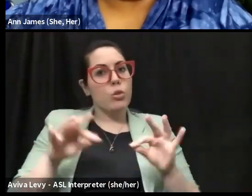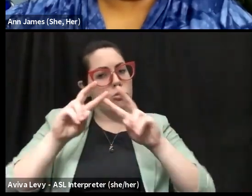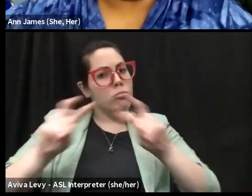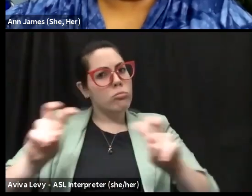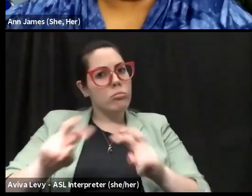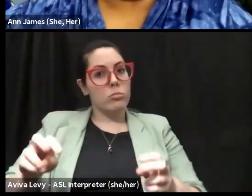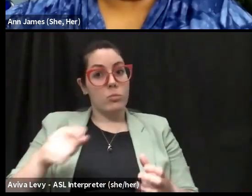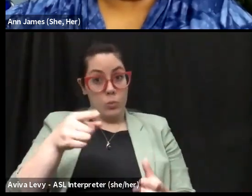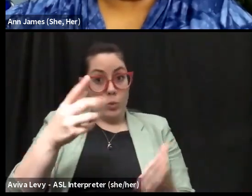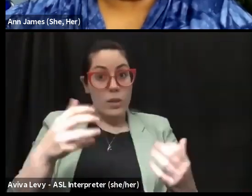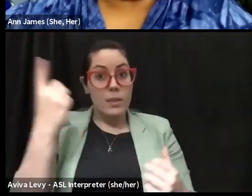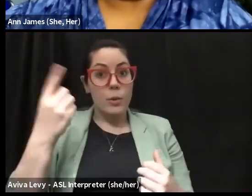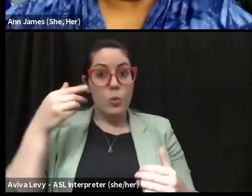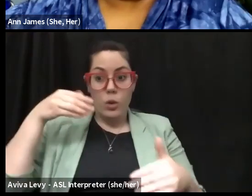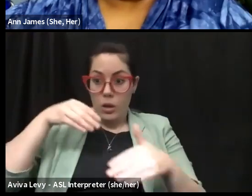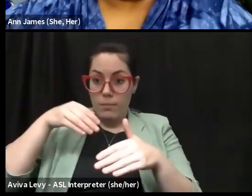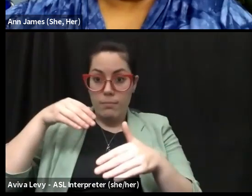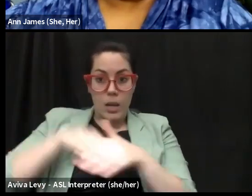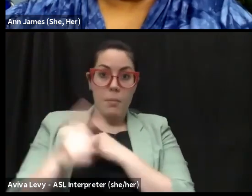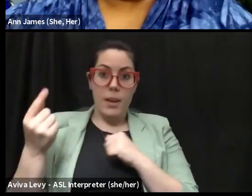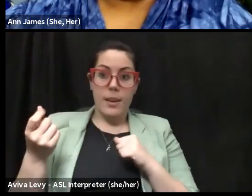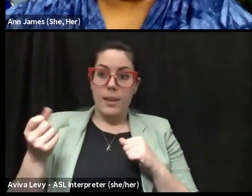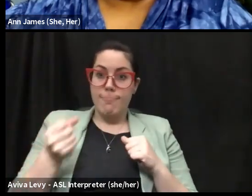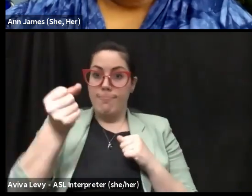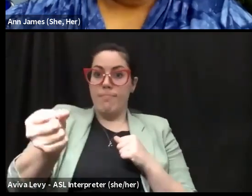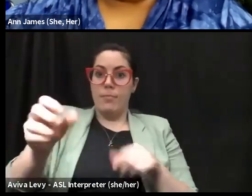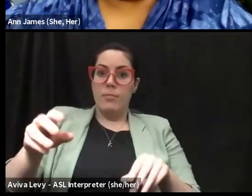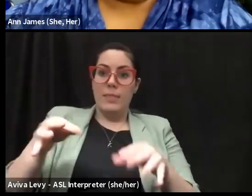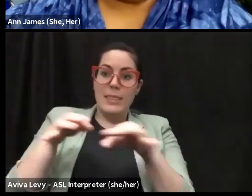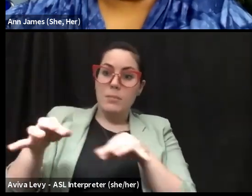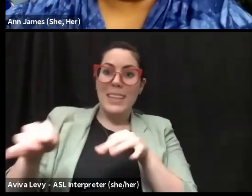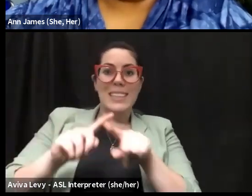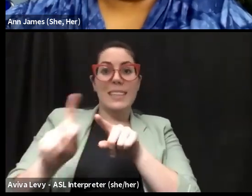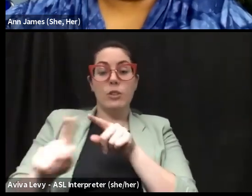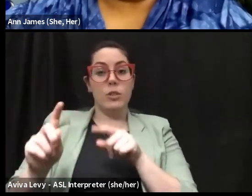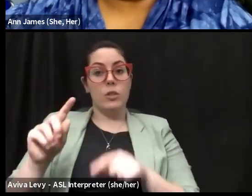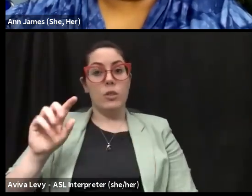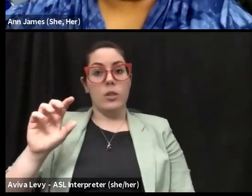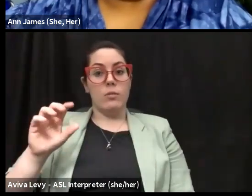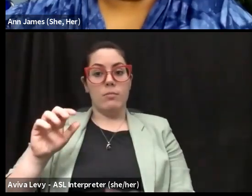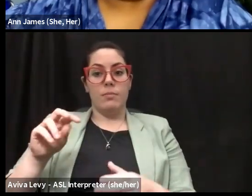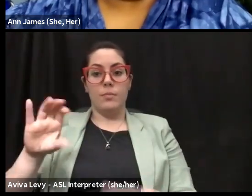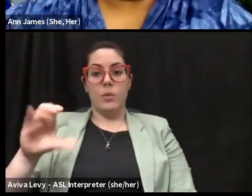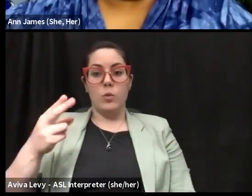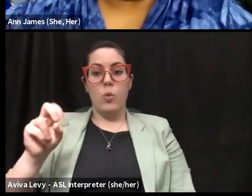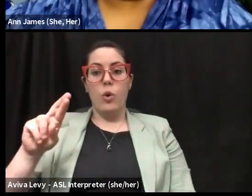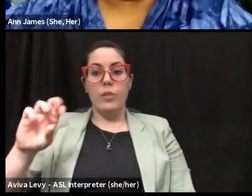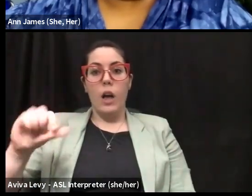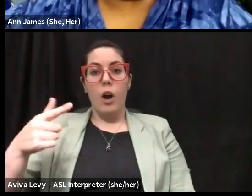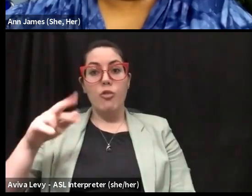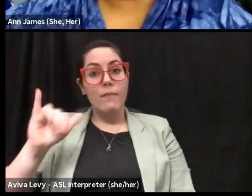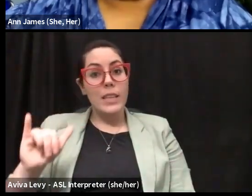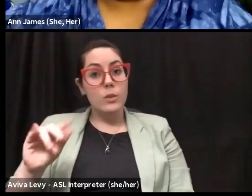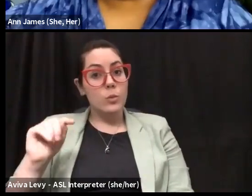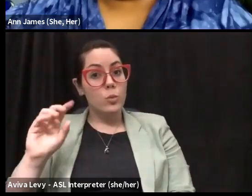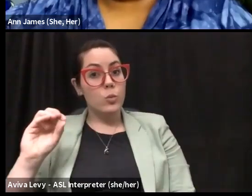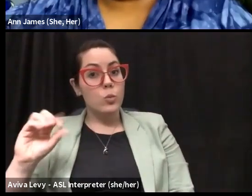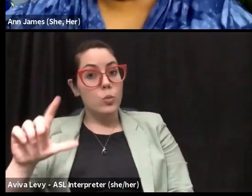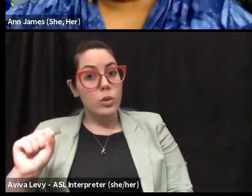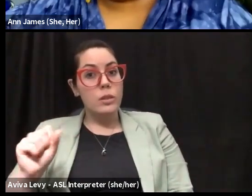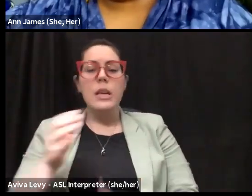in and give you some specific choreography tools, though some directors feel really solid about choreography, but they might